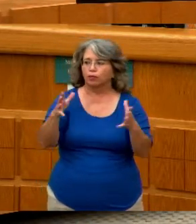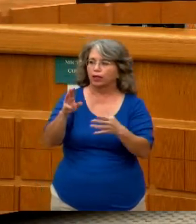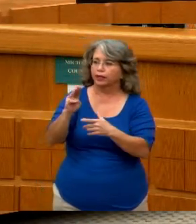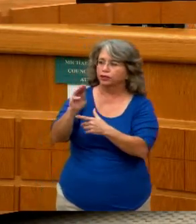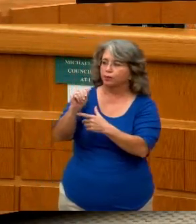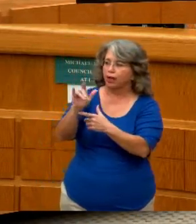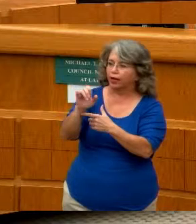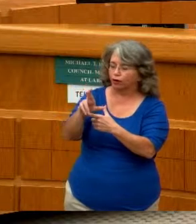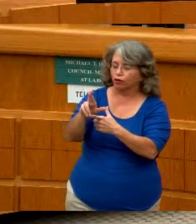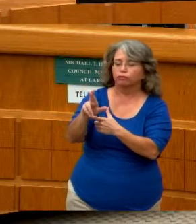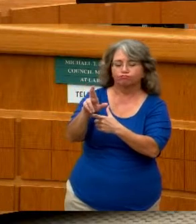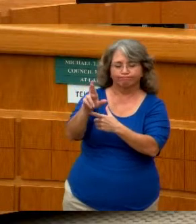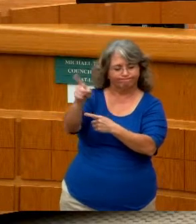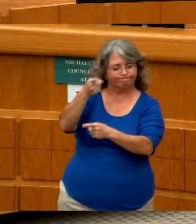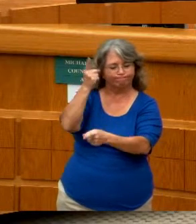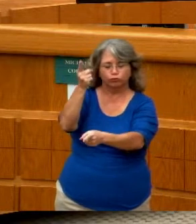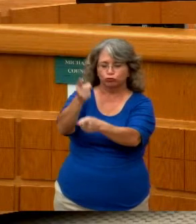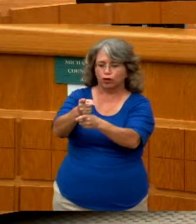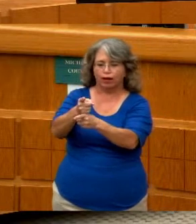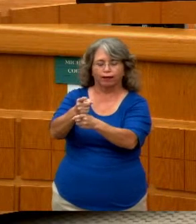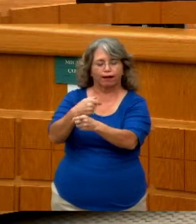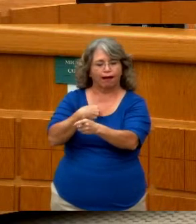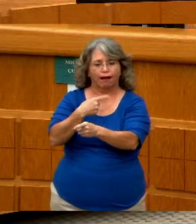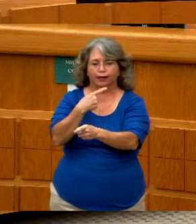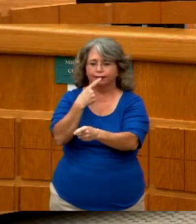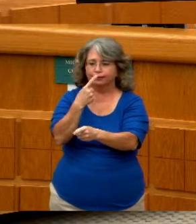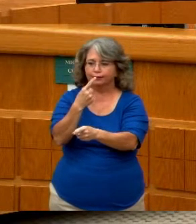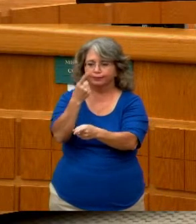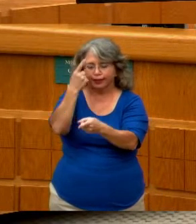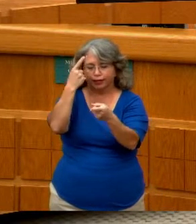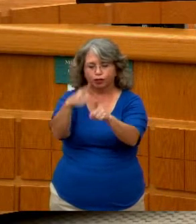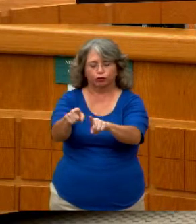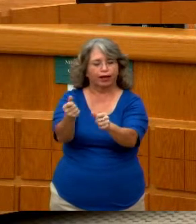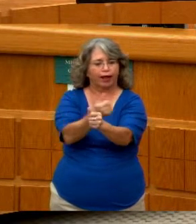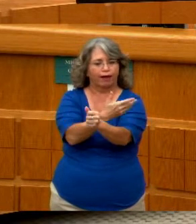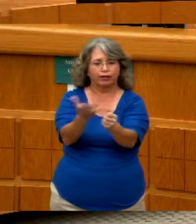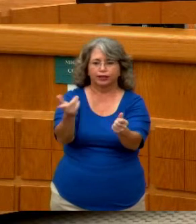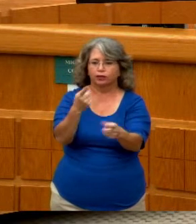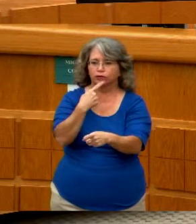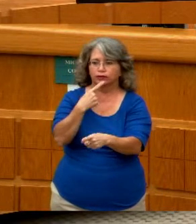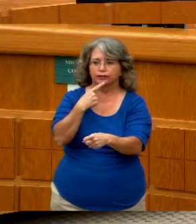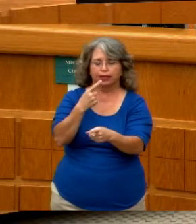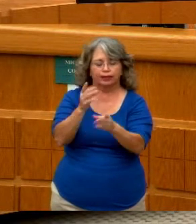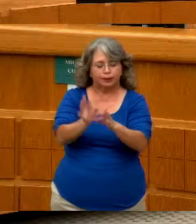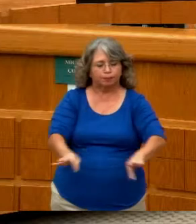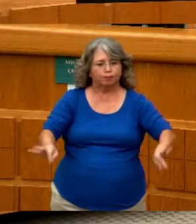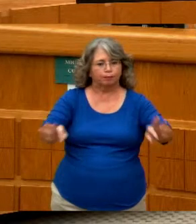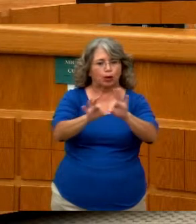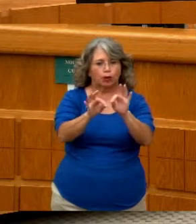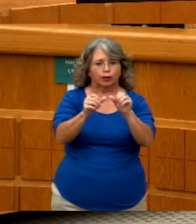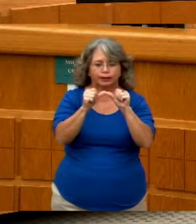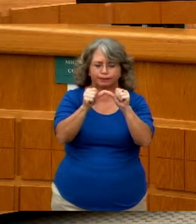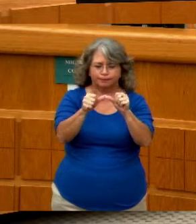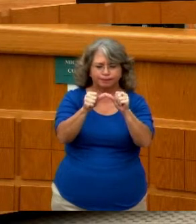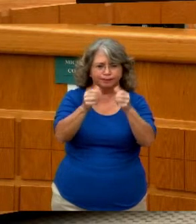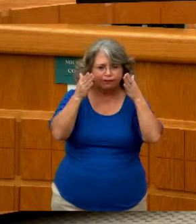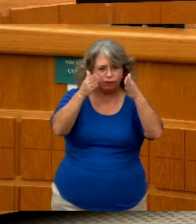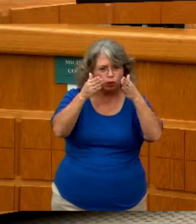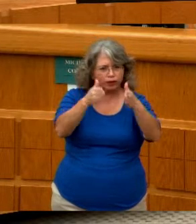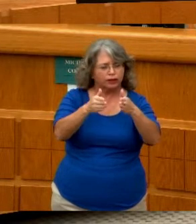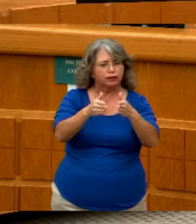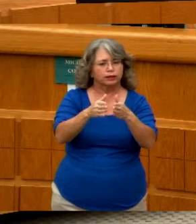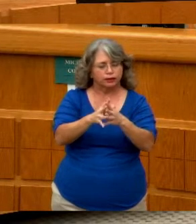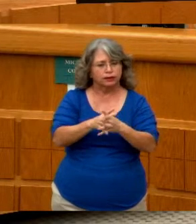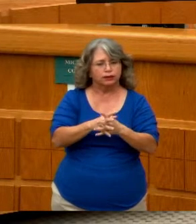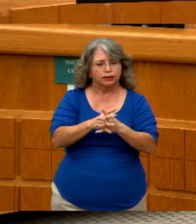Thank you so much, Mayor. You're absolutely right. I echo everything you said about how important it is to stay